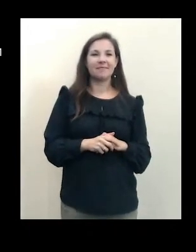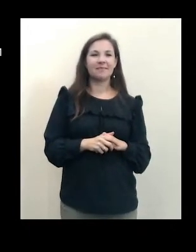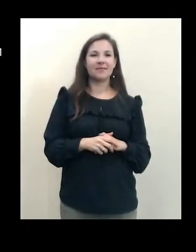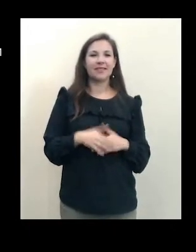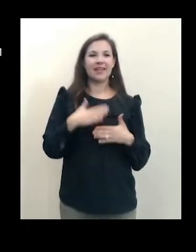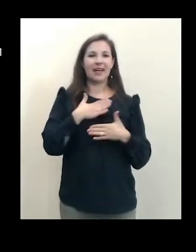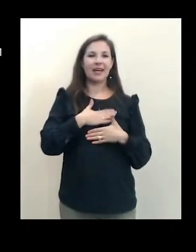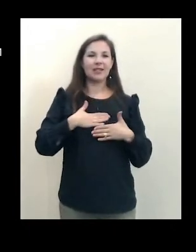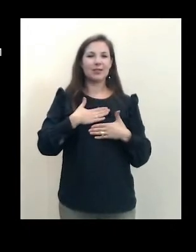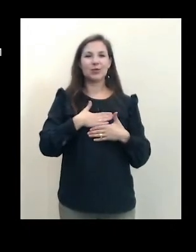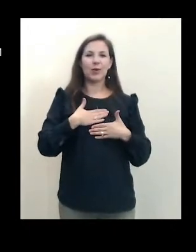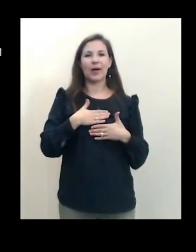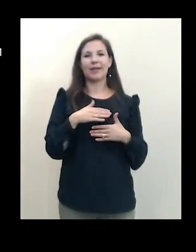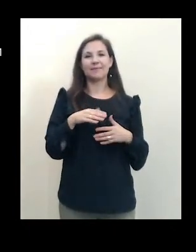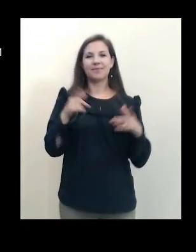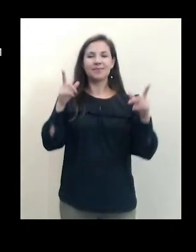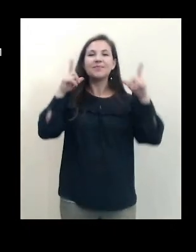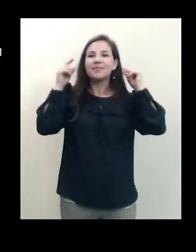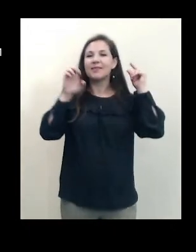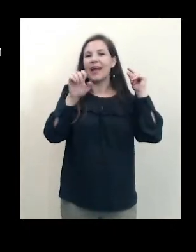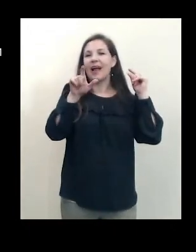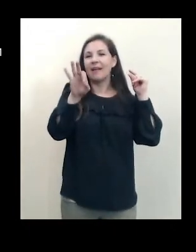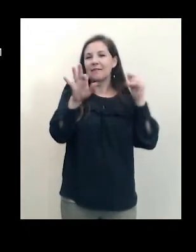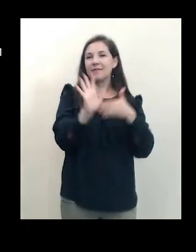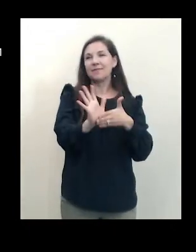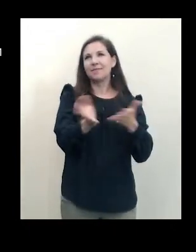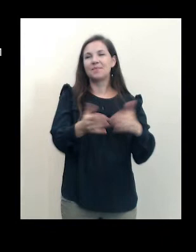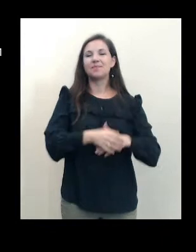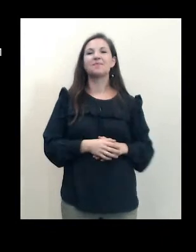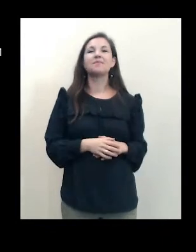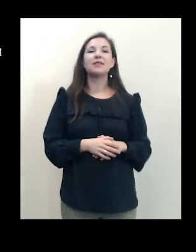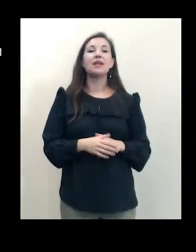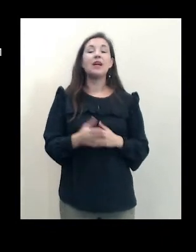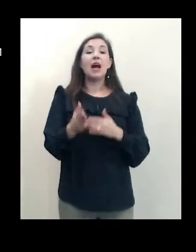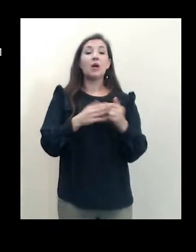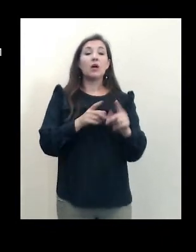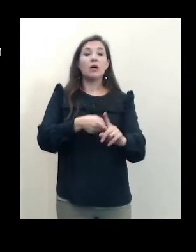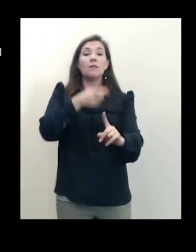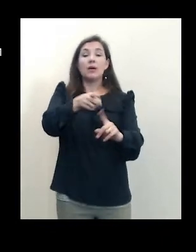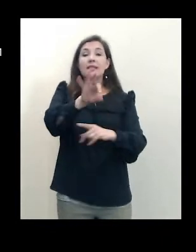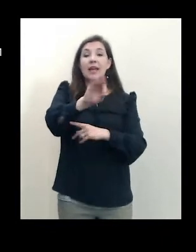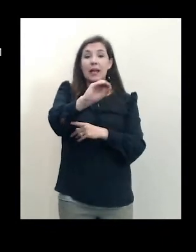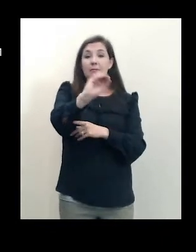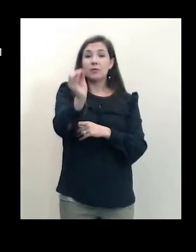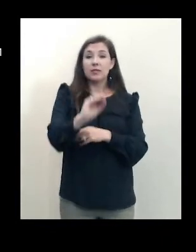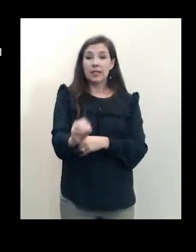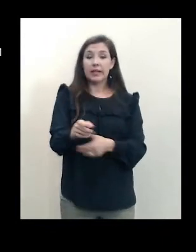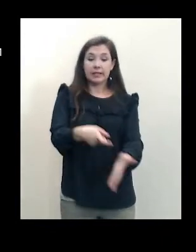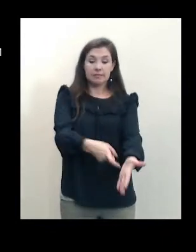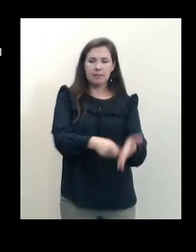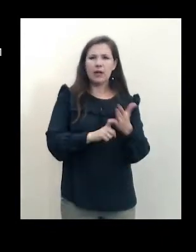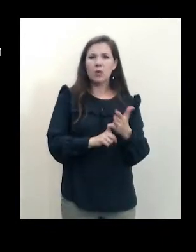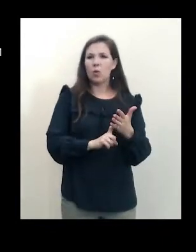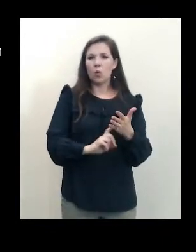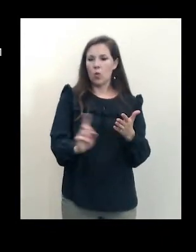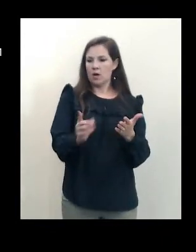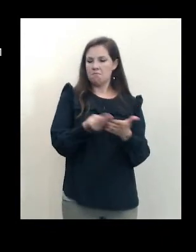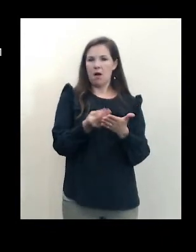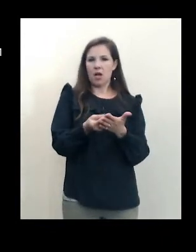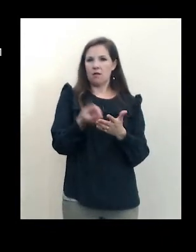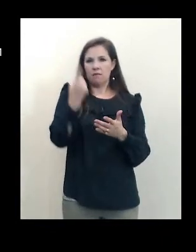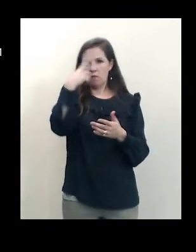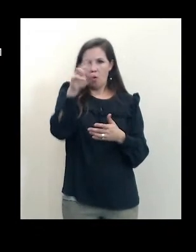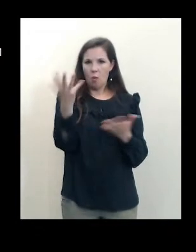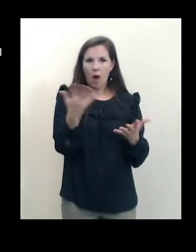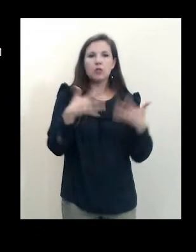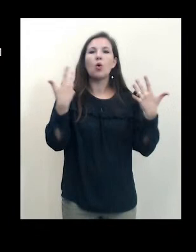personally enjoy ELF. But 90% of the county budget is mandated, so people always wonder where this money's going, and it's mandated. We've talked